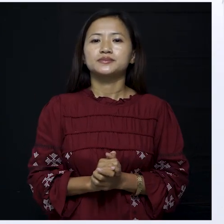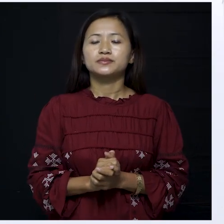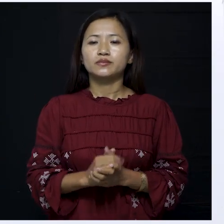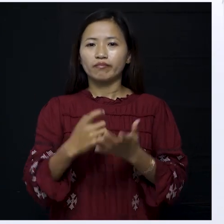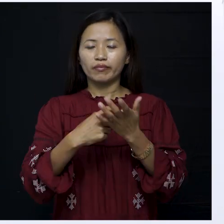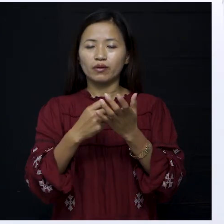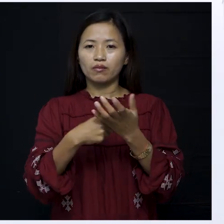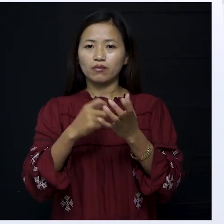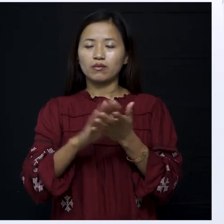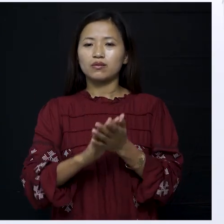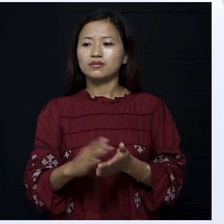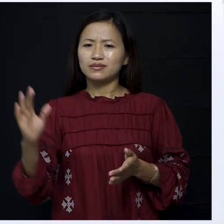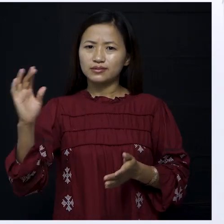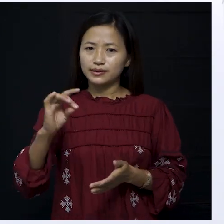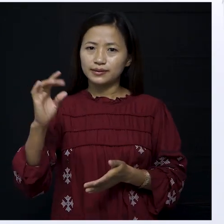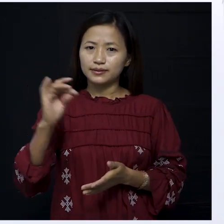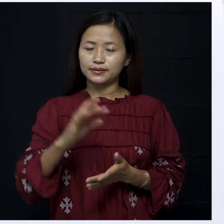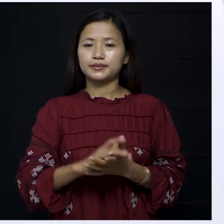or repeated